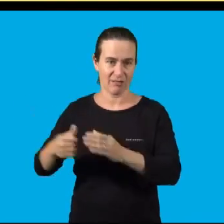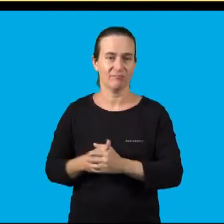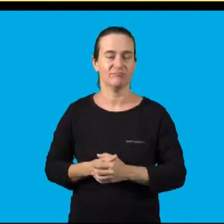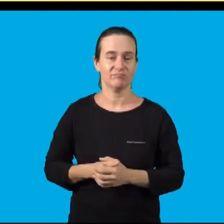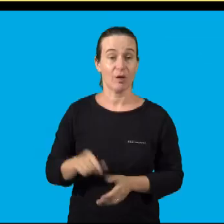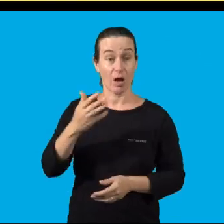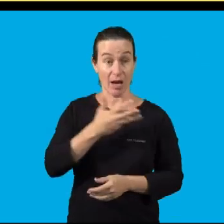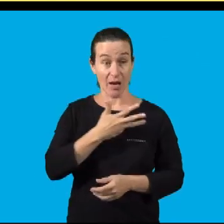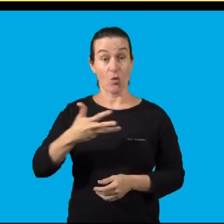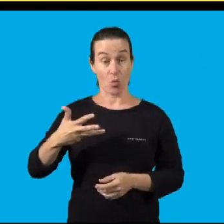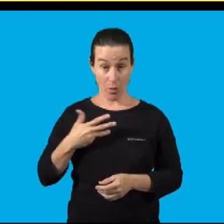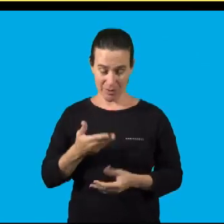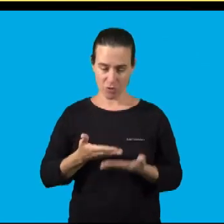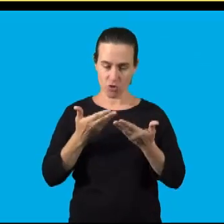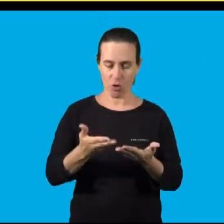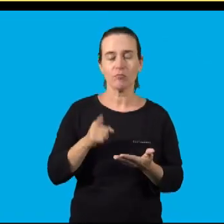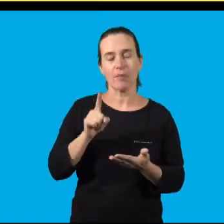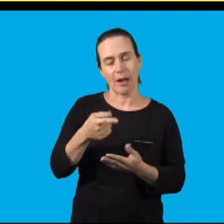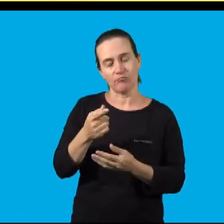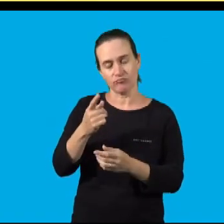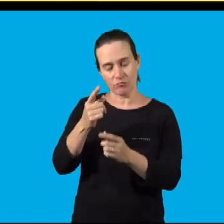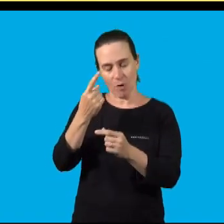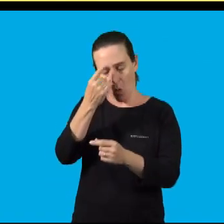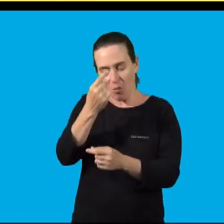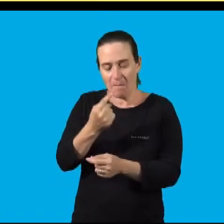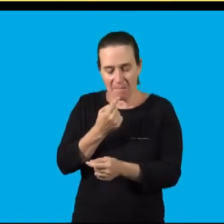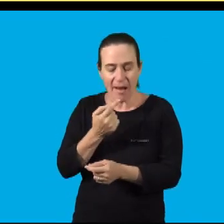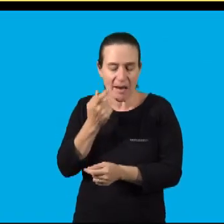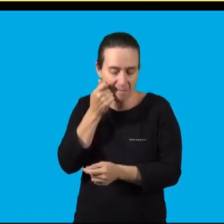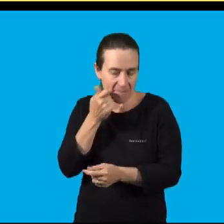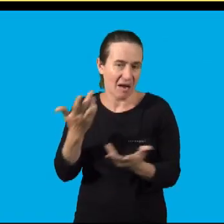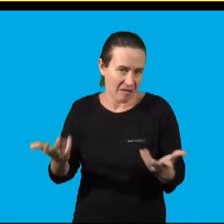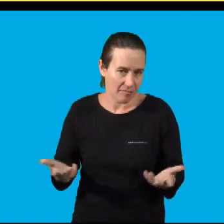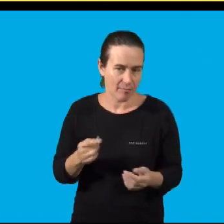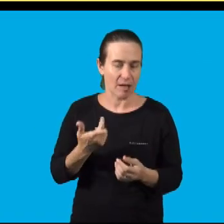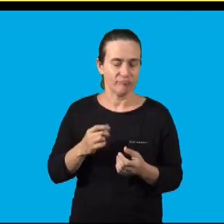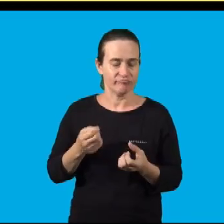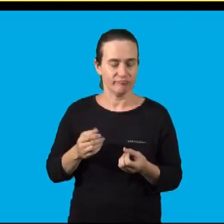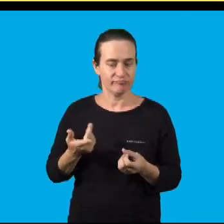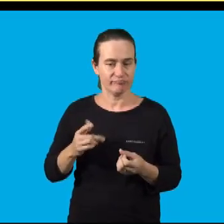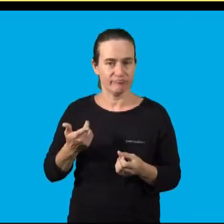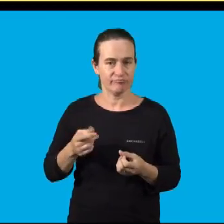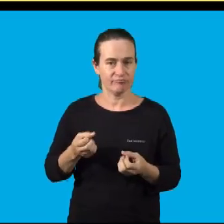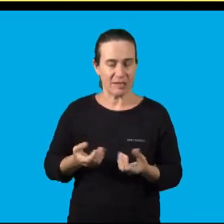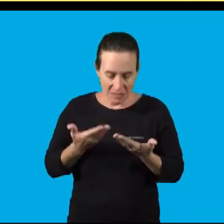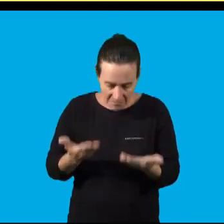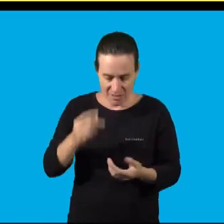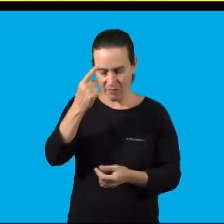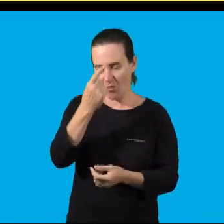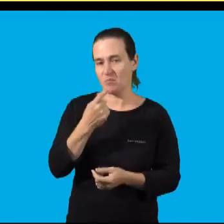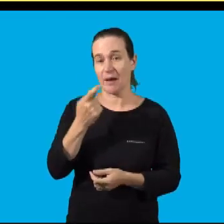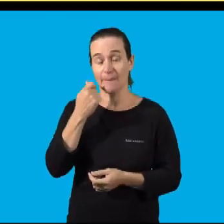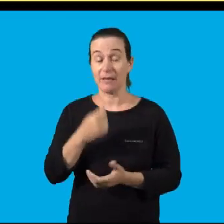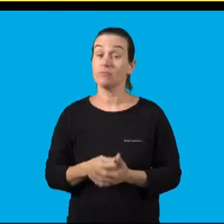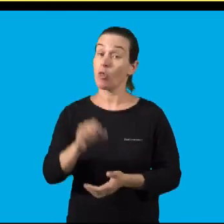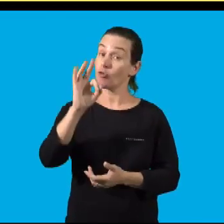is a general remark, are portrayed as submissive and obedient. So 3 marks only